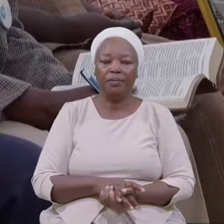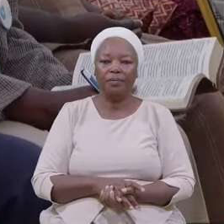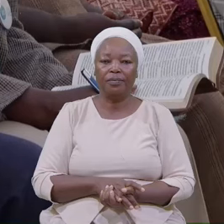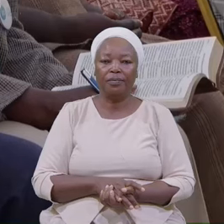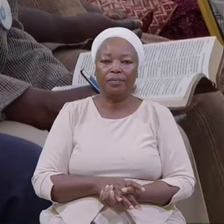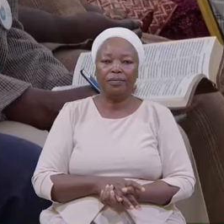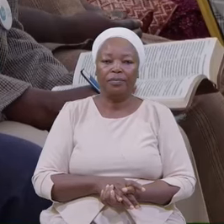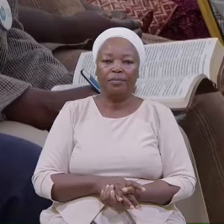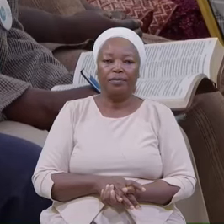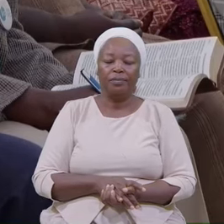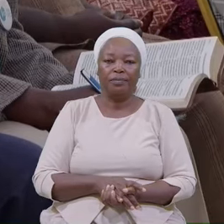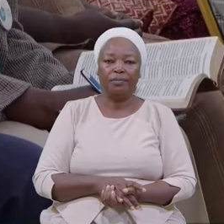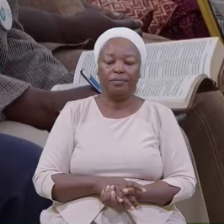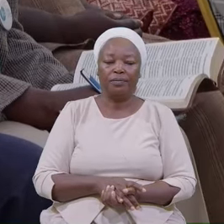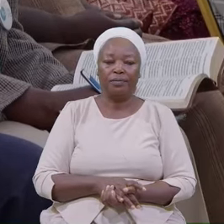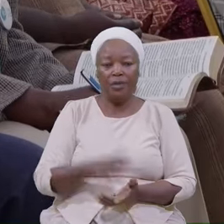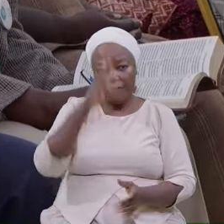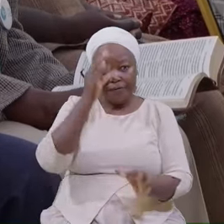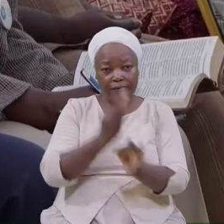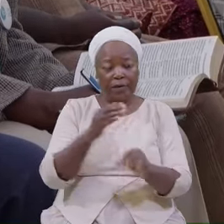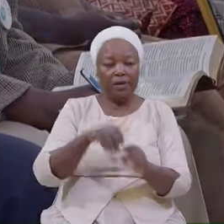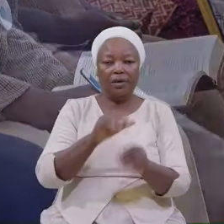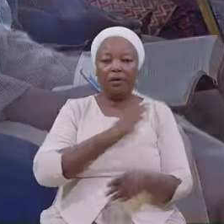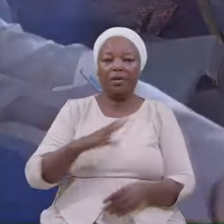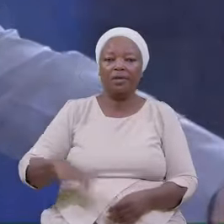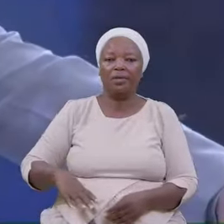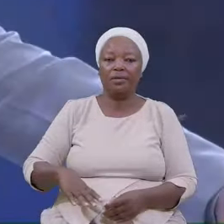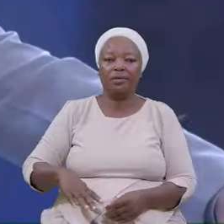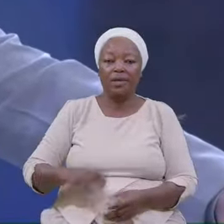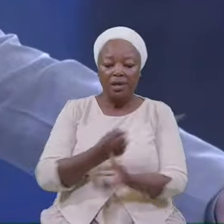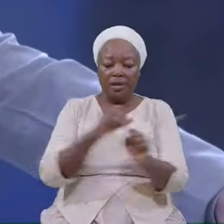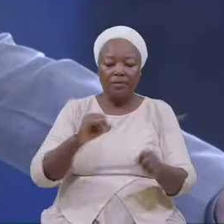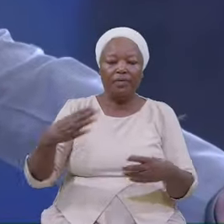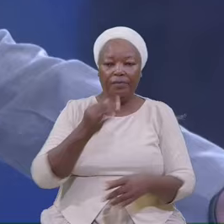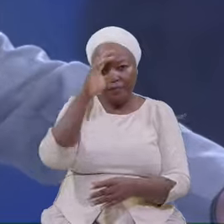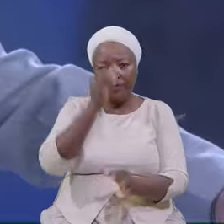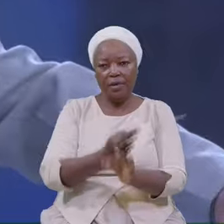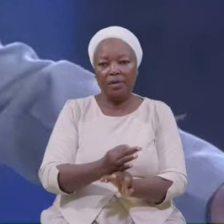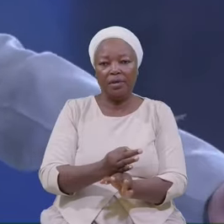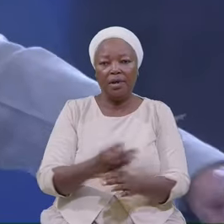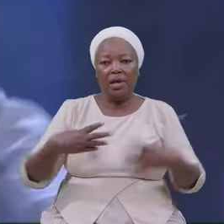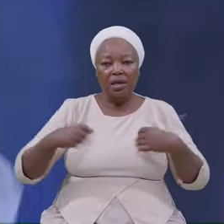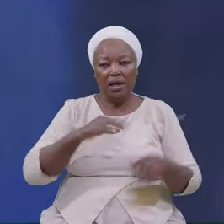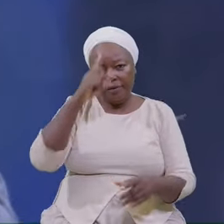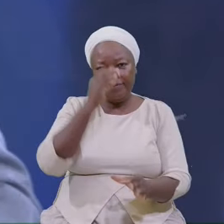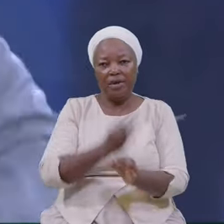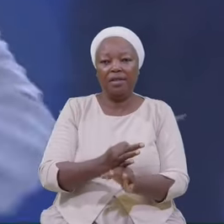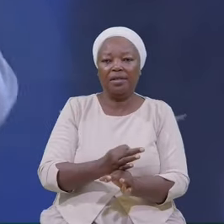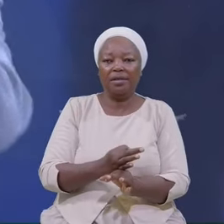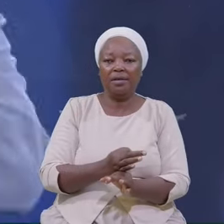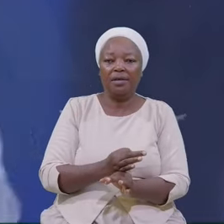se leva d'un bond et marcha. La foi en Christ, la foi salvatrice, la foi